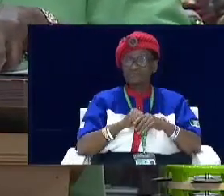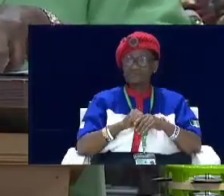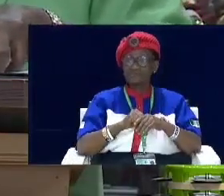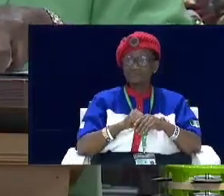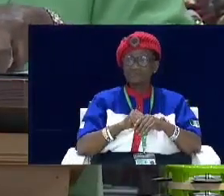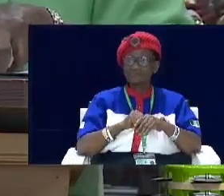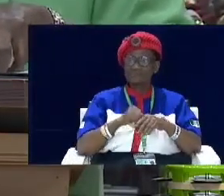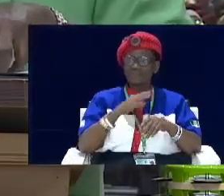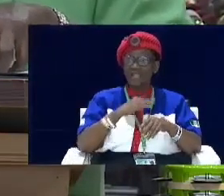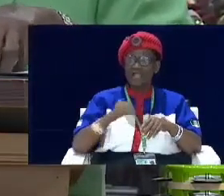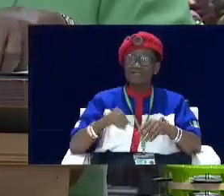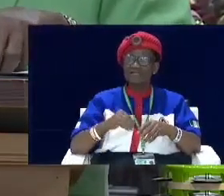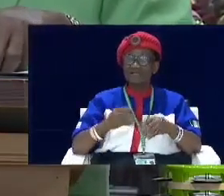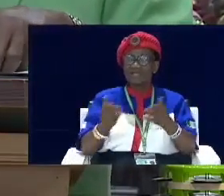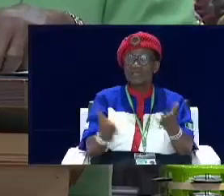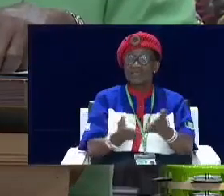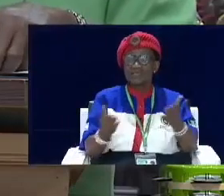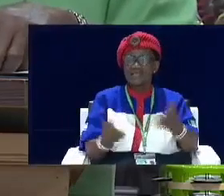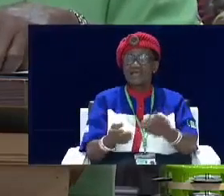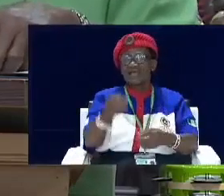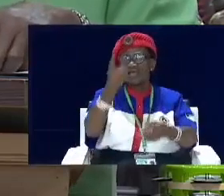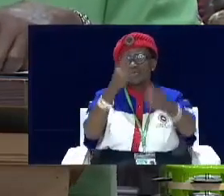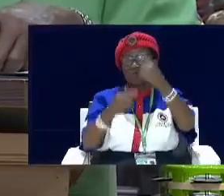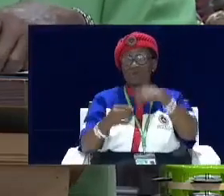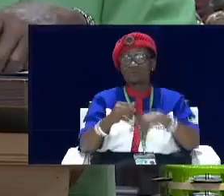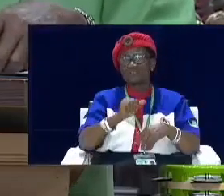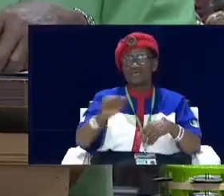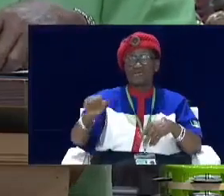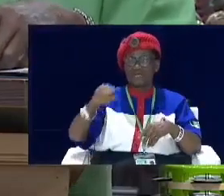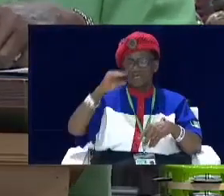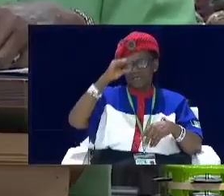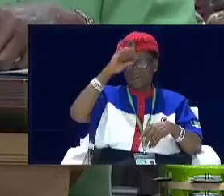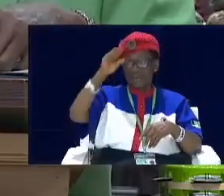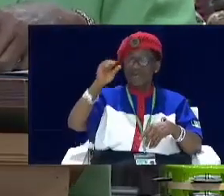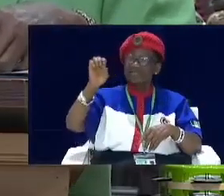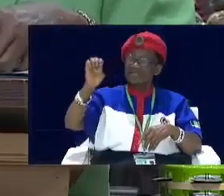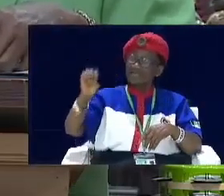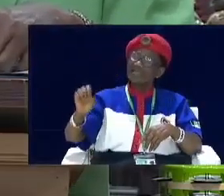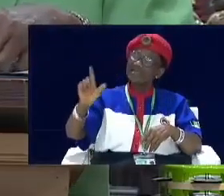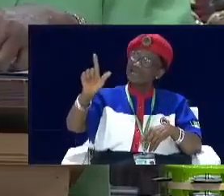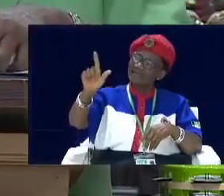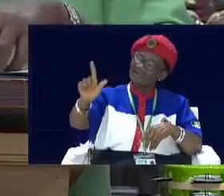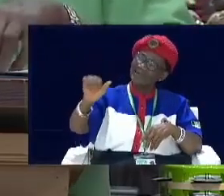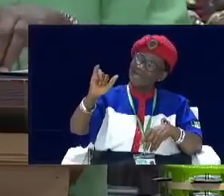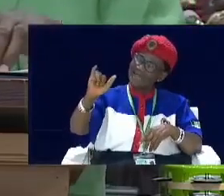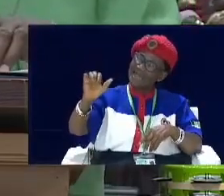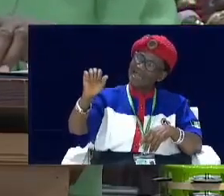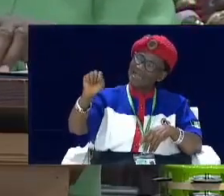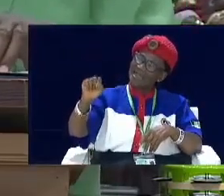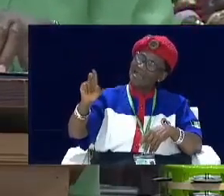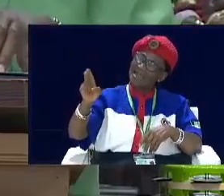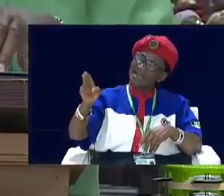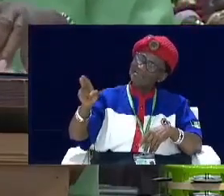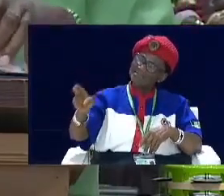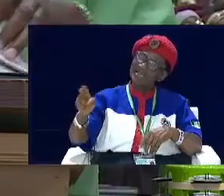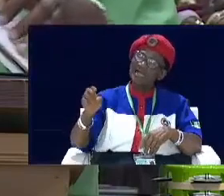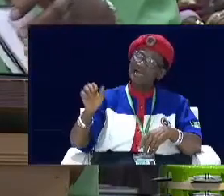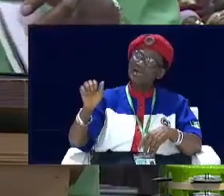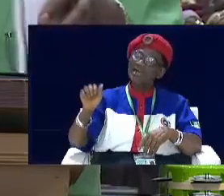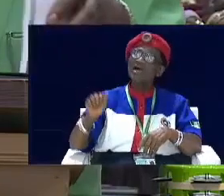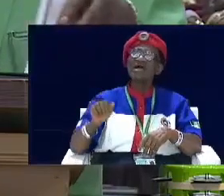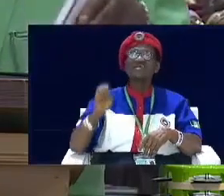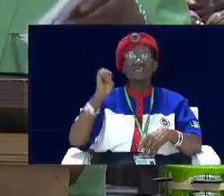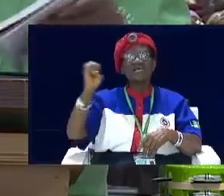here comes a man. Ṣùgbọ́n ẹni yìí wá dé o. Elisha. Elisha. He was even bald headed. Ó tiẹ̀ tún wá jẹ́